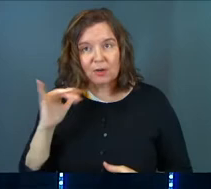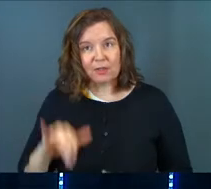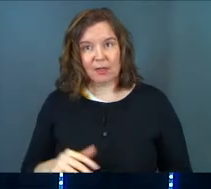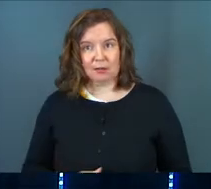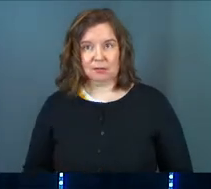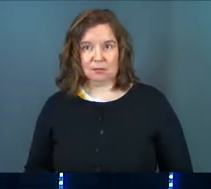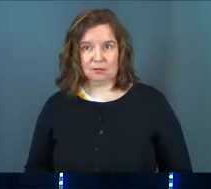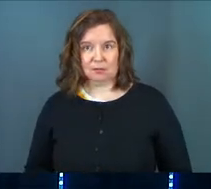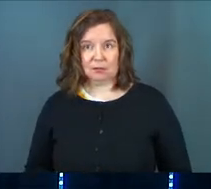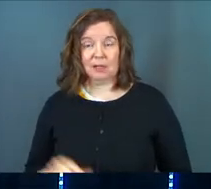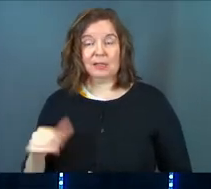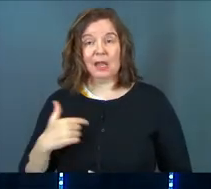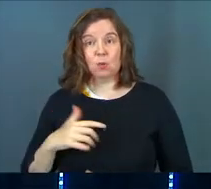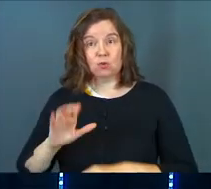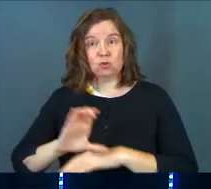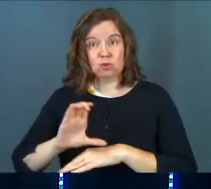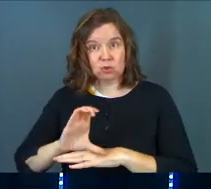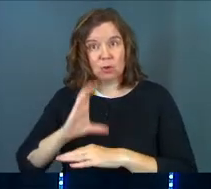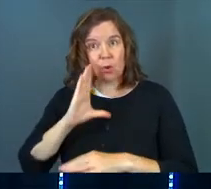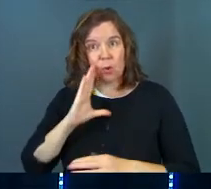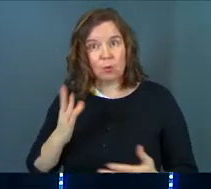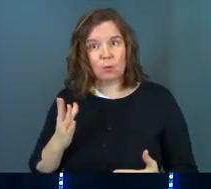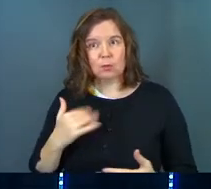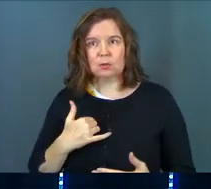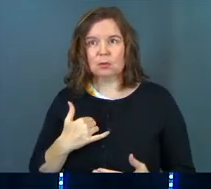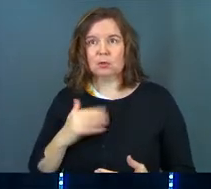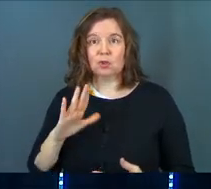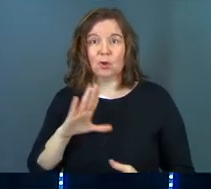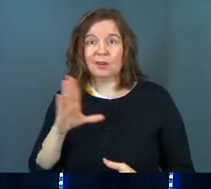been here. Like we're in church, you know?